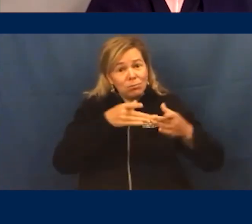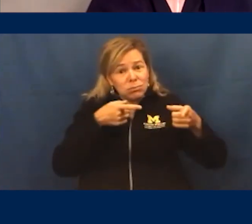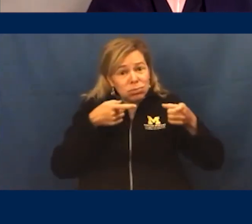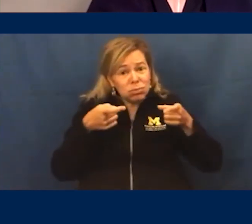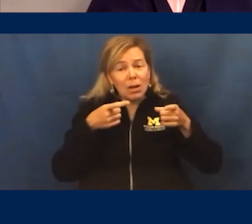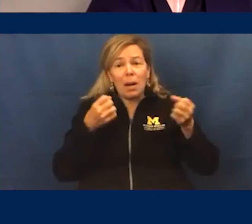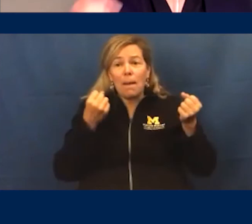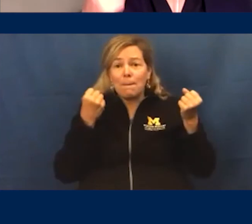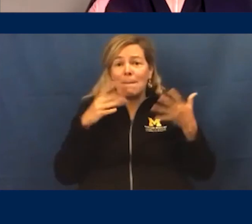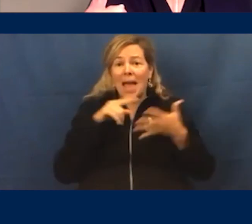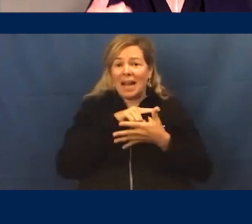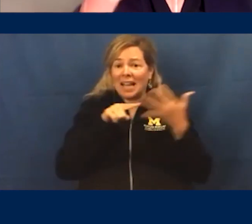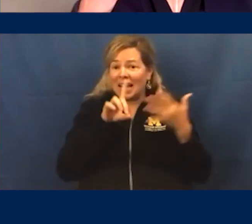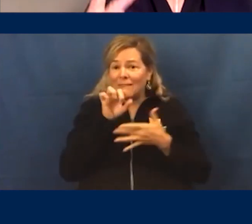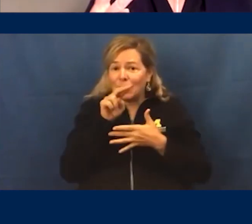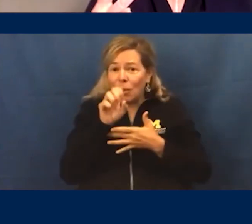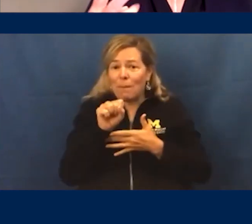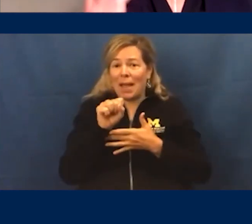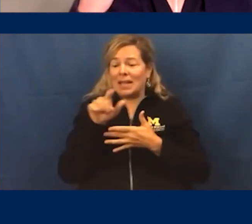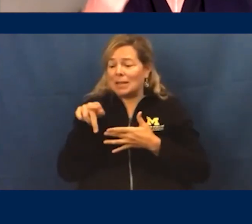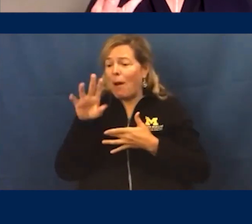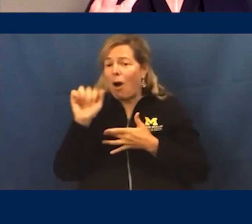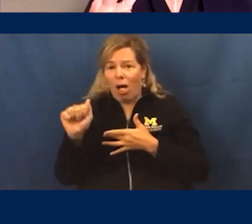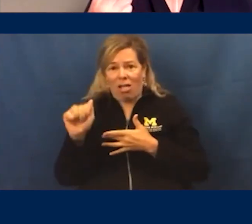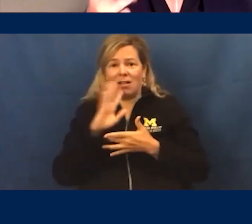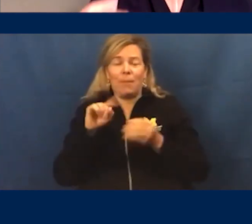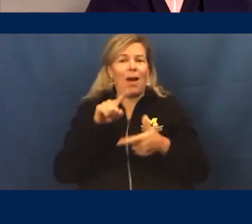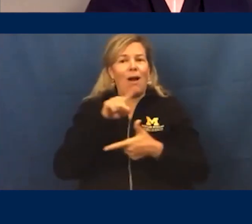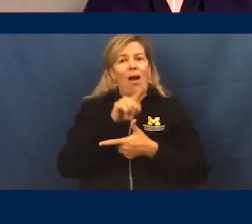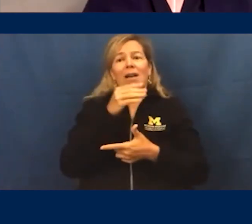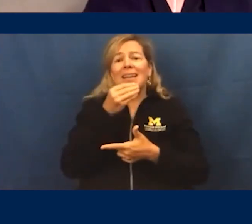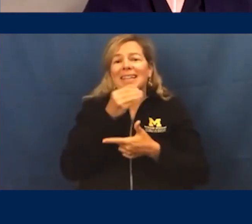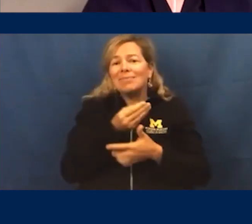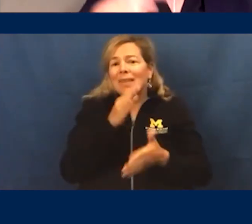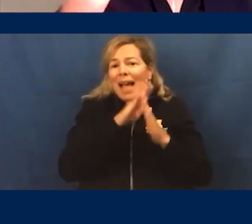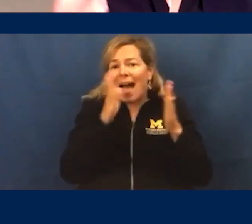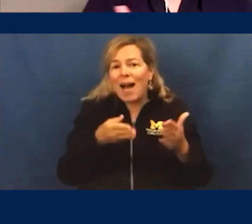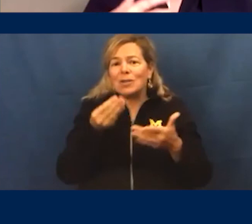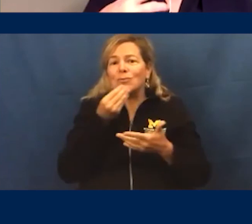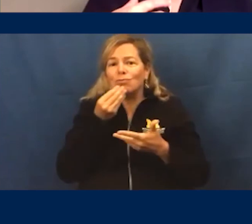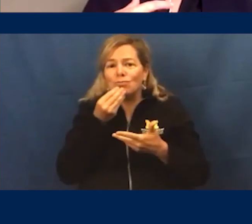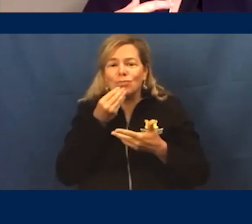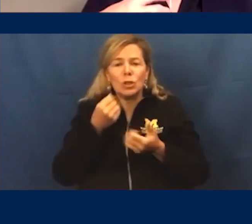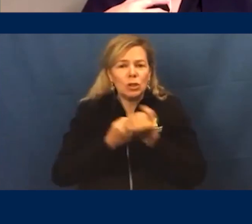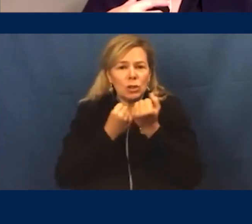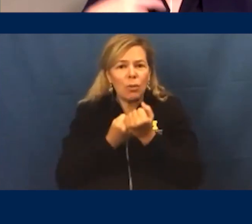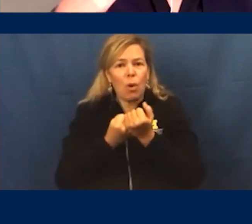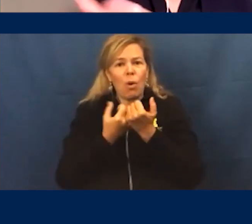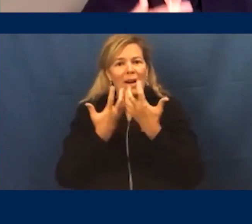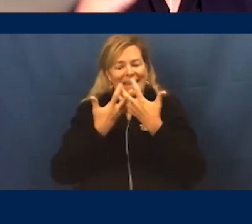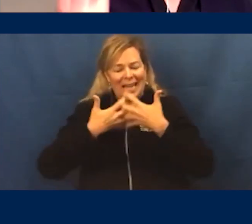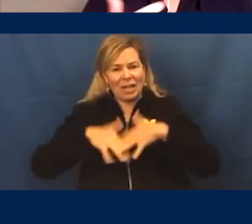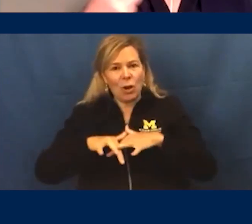Paula Lance talked about: housing, income support, nutrition support, integration of